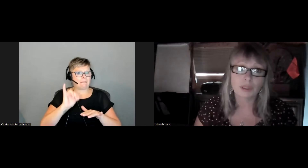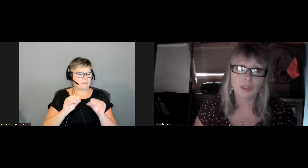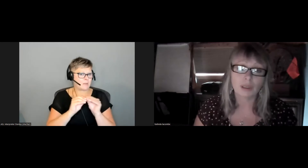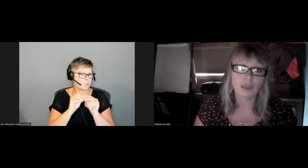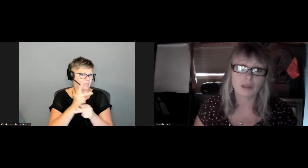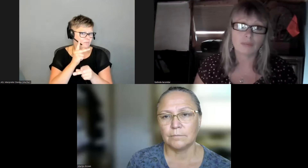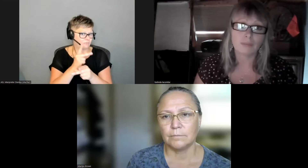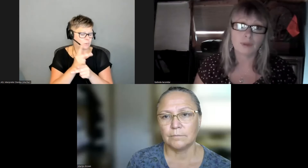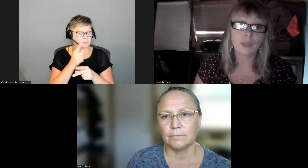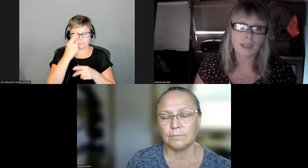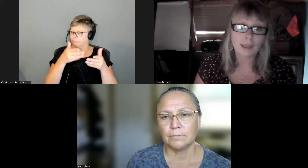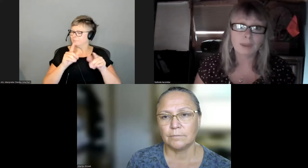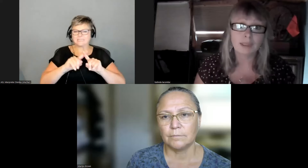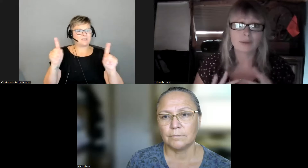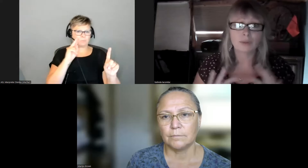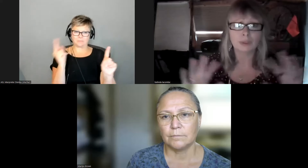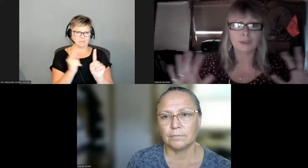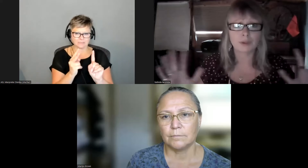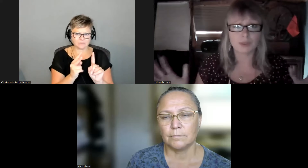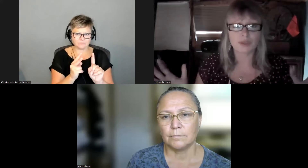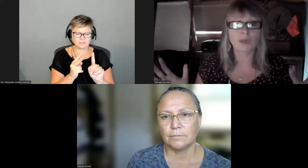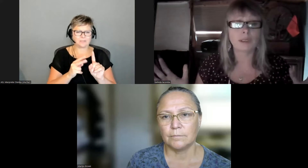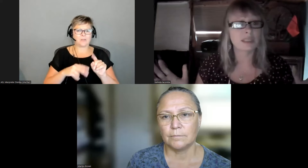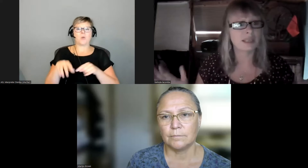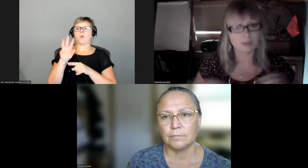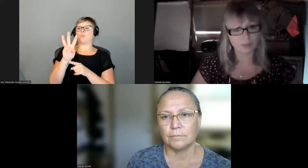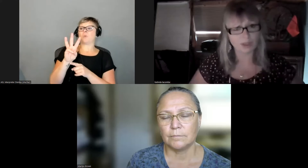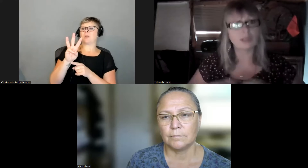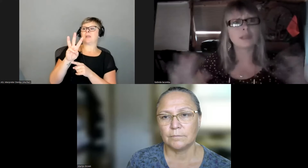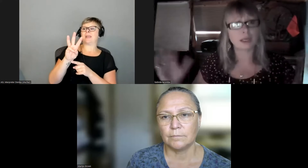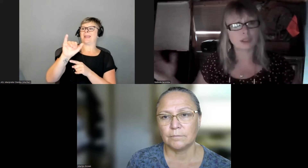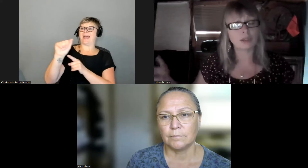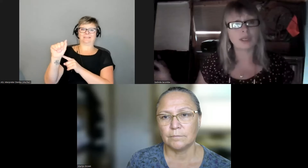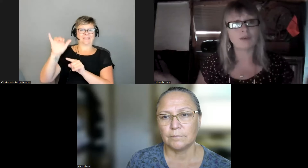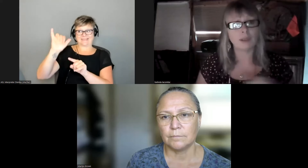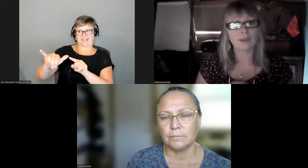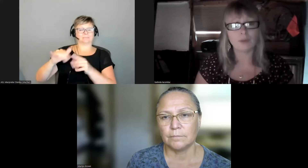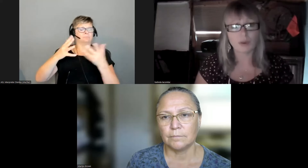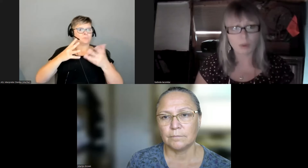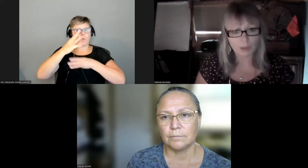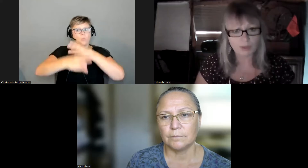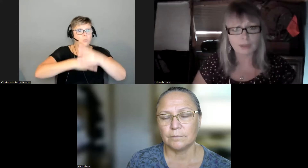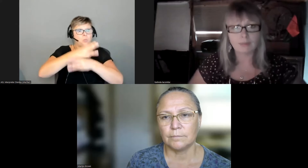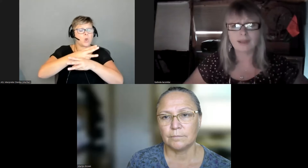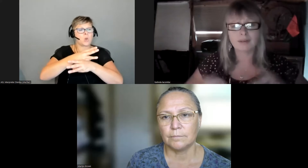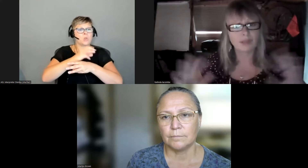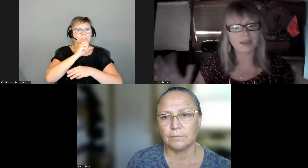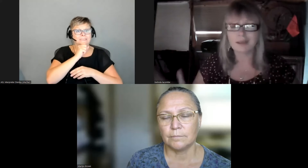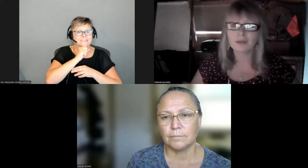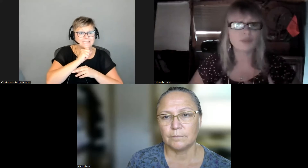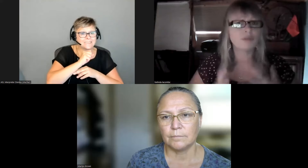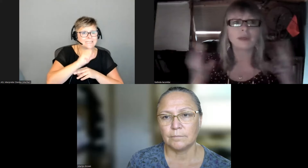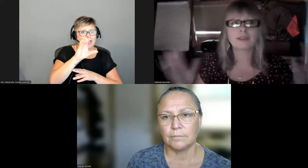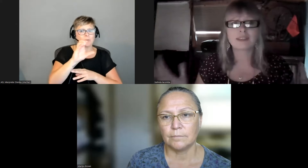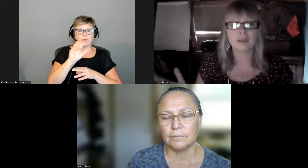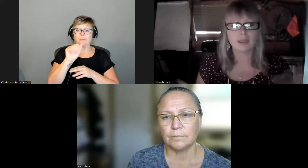about the WEAD, because the World Elder Abuse Awareness Day, it's nationally. We go out and we kind of like, you